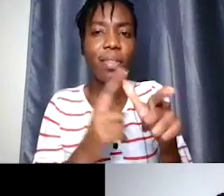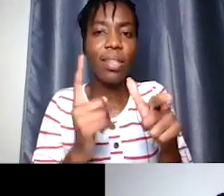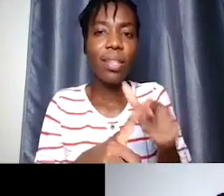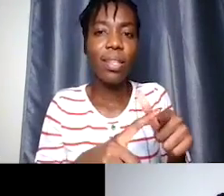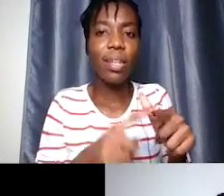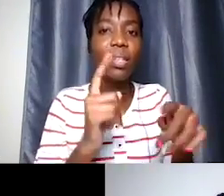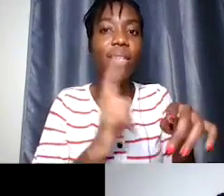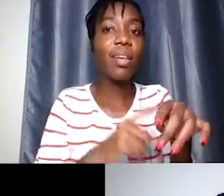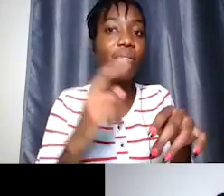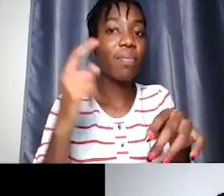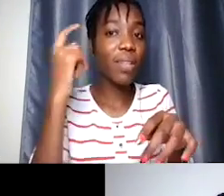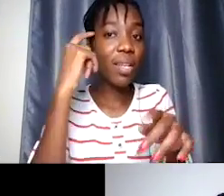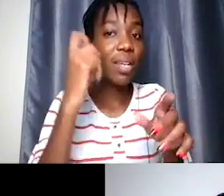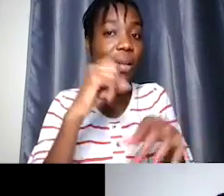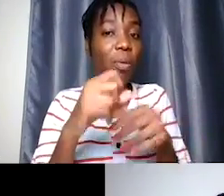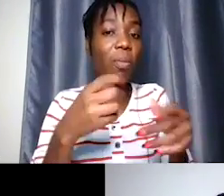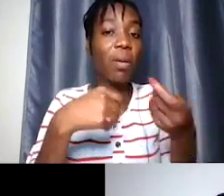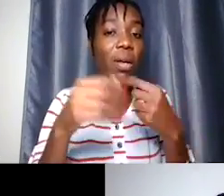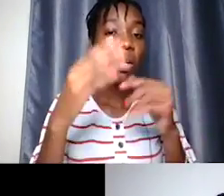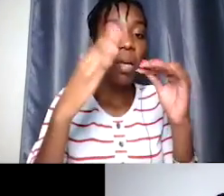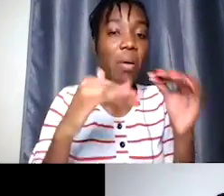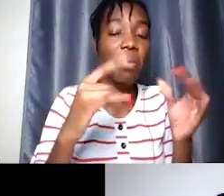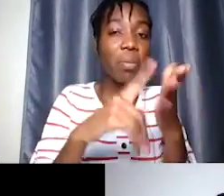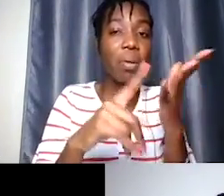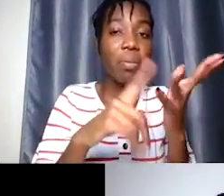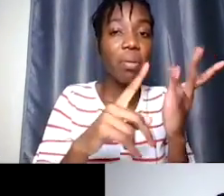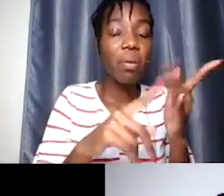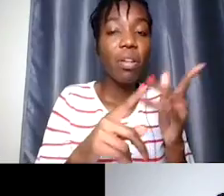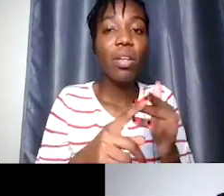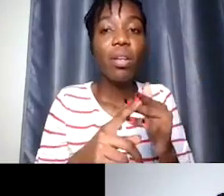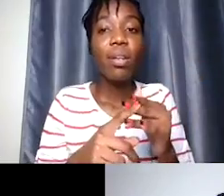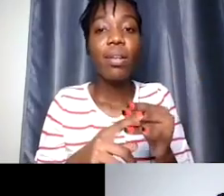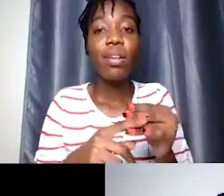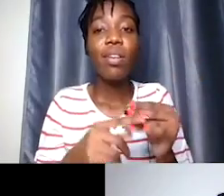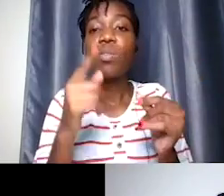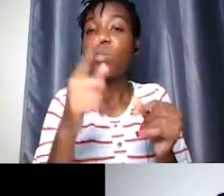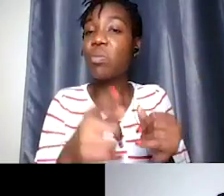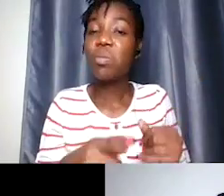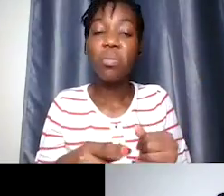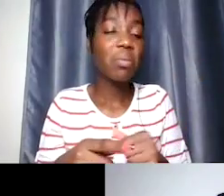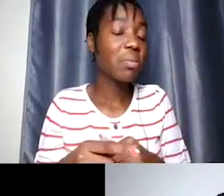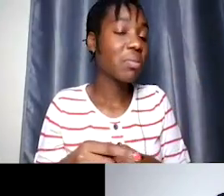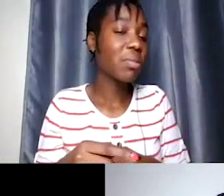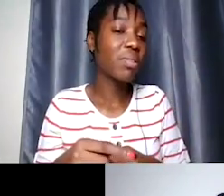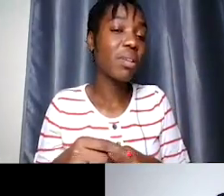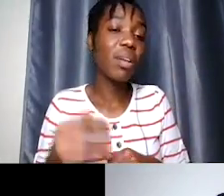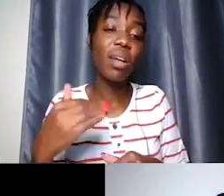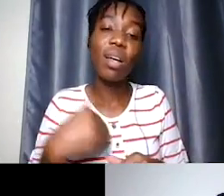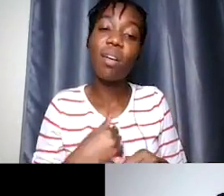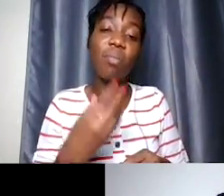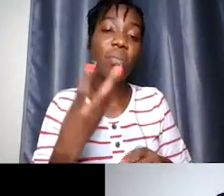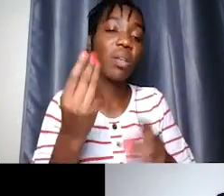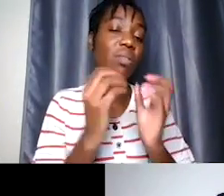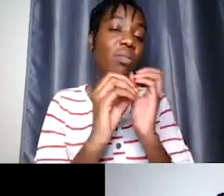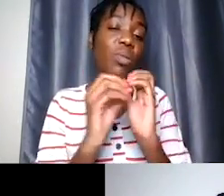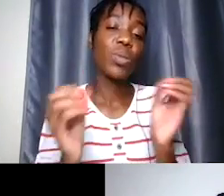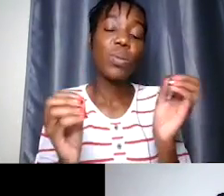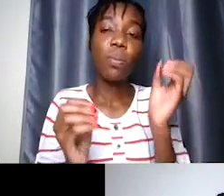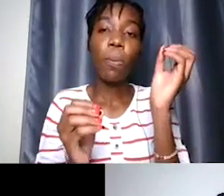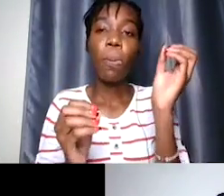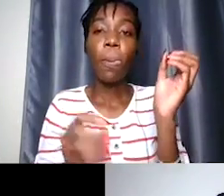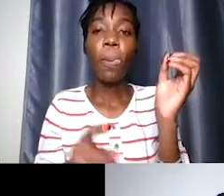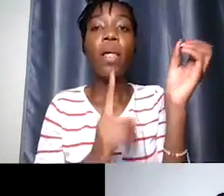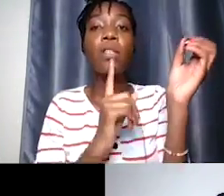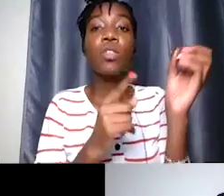about buying the house or this or the other, you are even nowhere to be able to afford those mortgages. So talk to